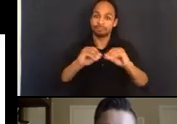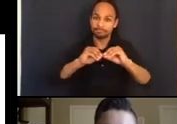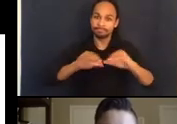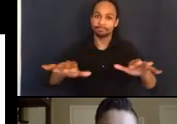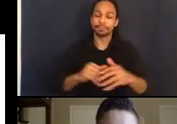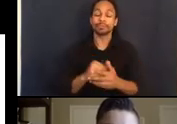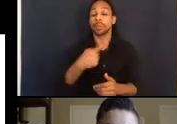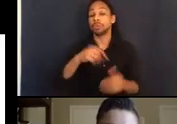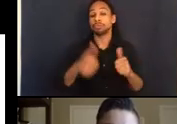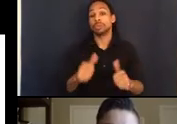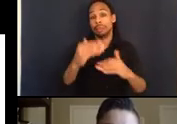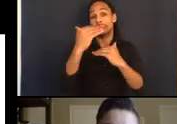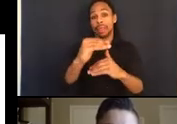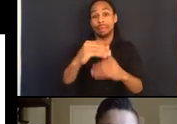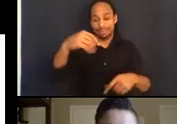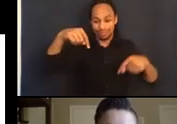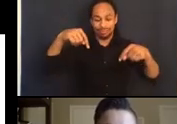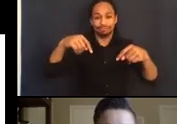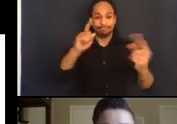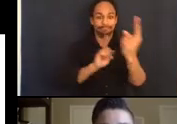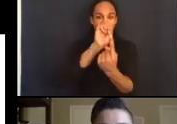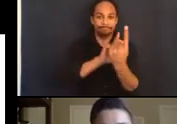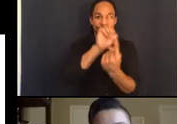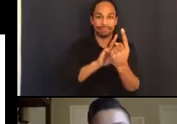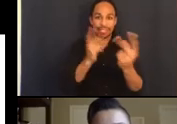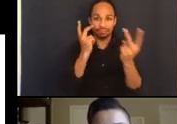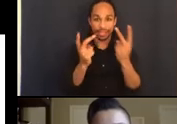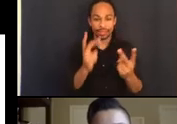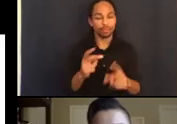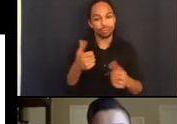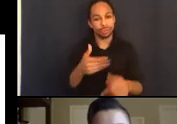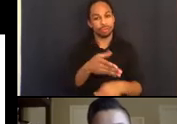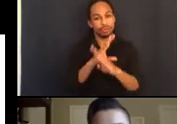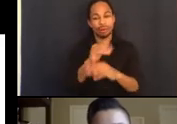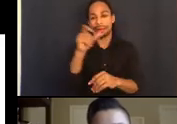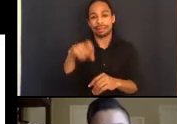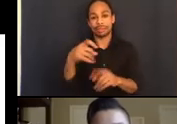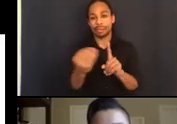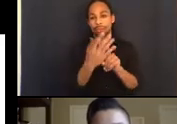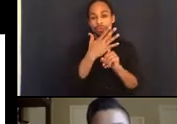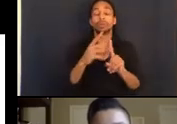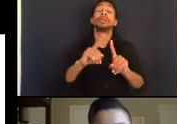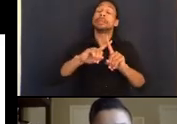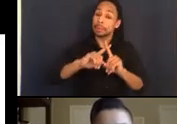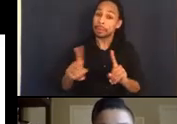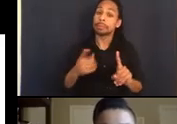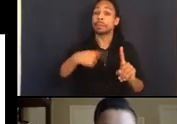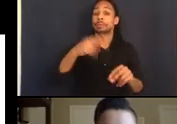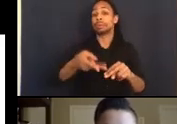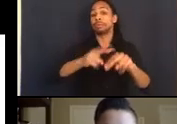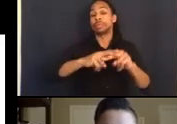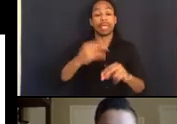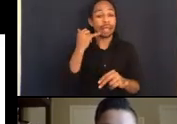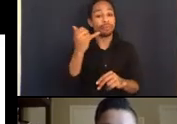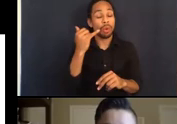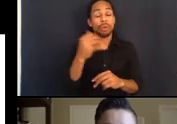in-person visits to prevent unnecessary exposures, we've been increasing our capability to offer telephone and video